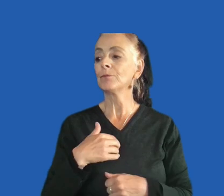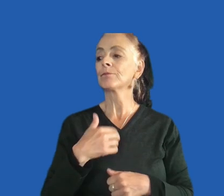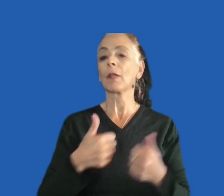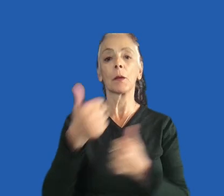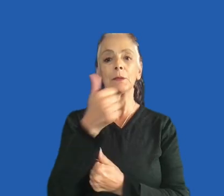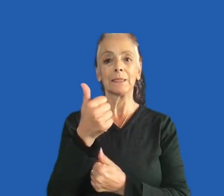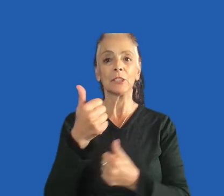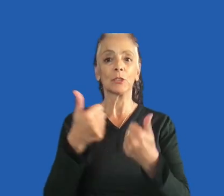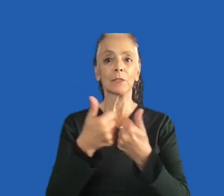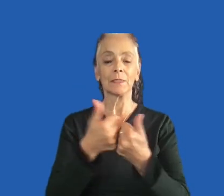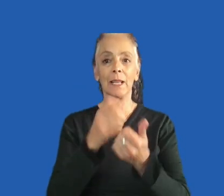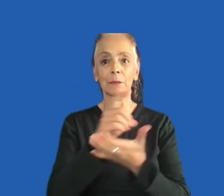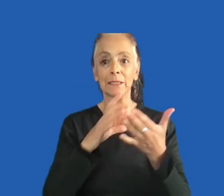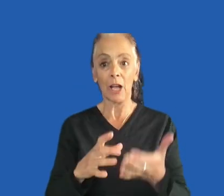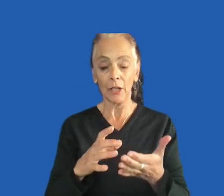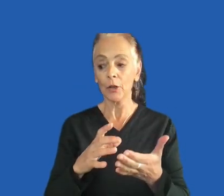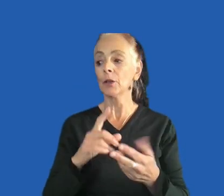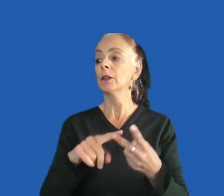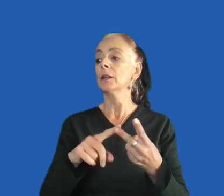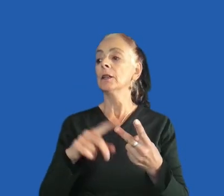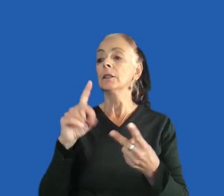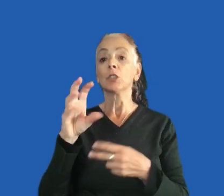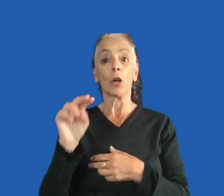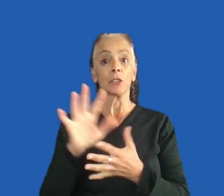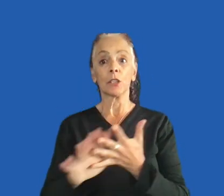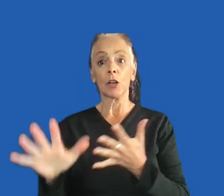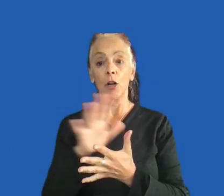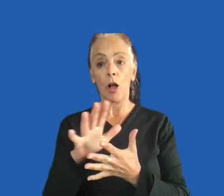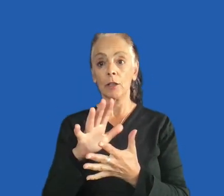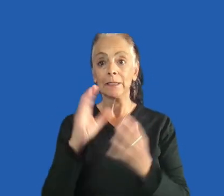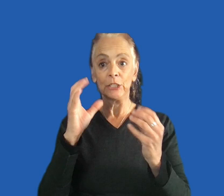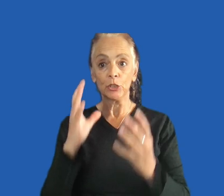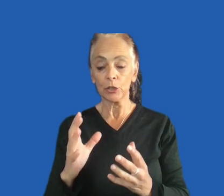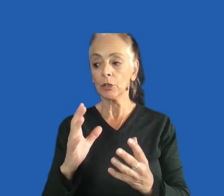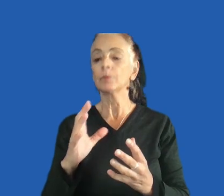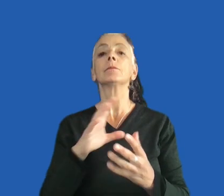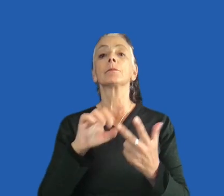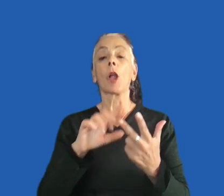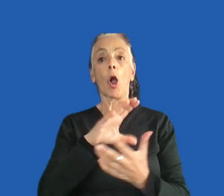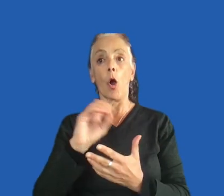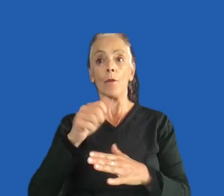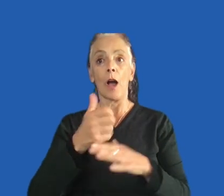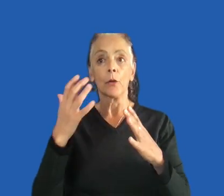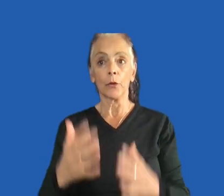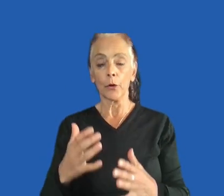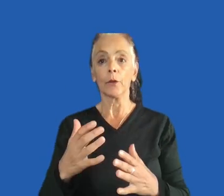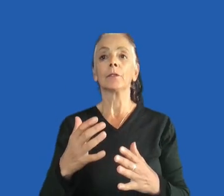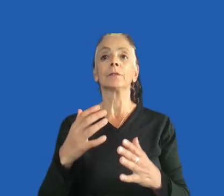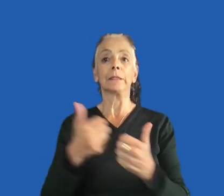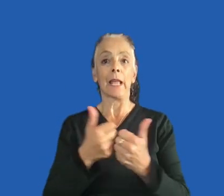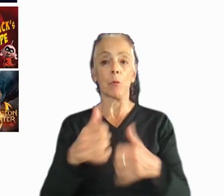design teacher at Dawson College, the co-founder of the Montreal Independent Game Awards, and one of the three Habibis on the